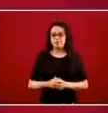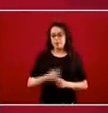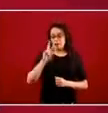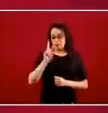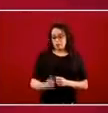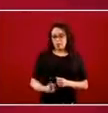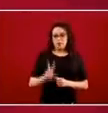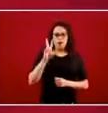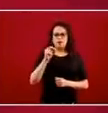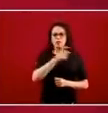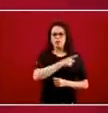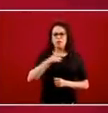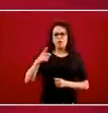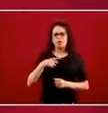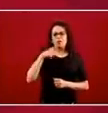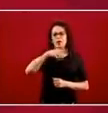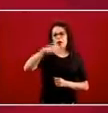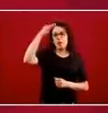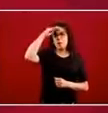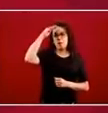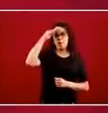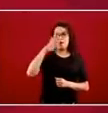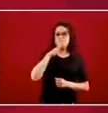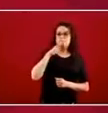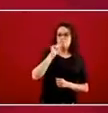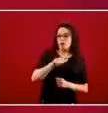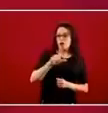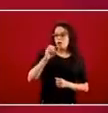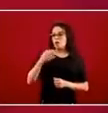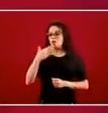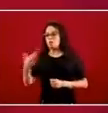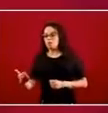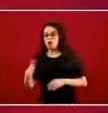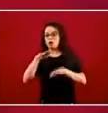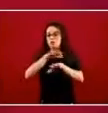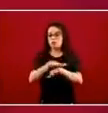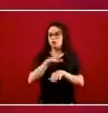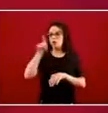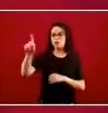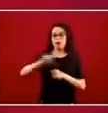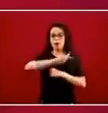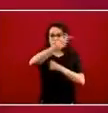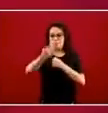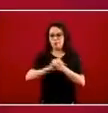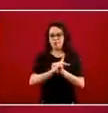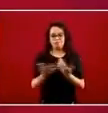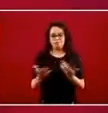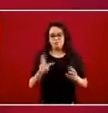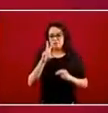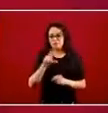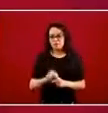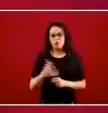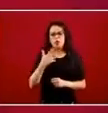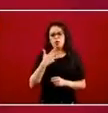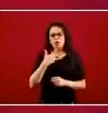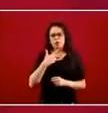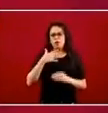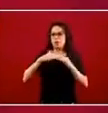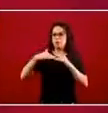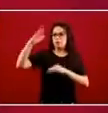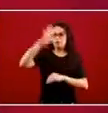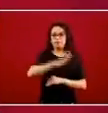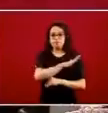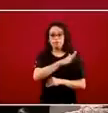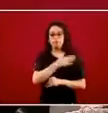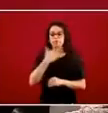products. Well, first of all, we don't want to have prejudices based on nationality because as